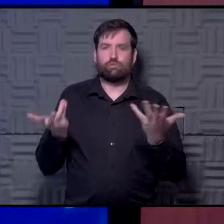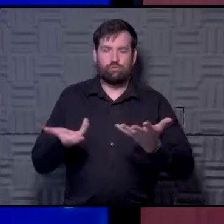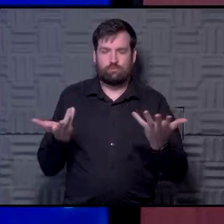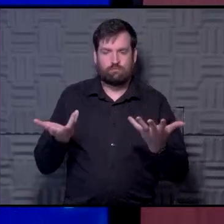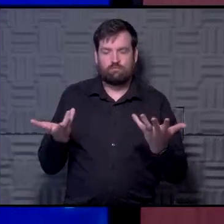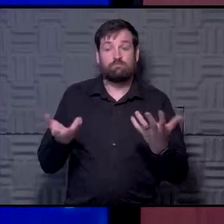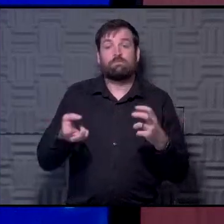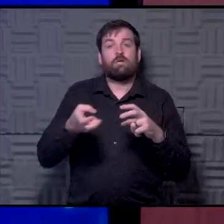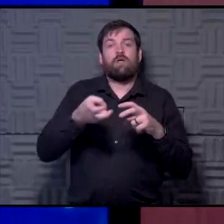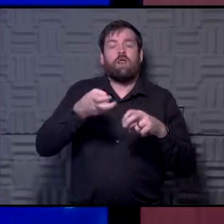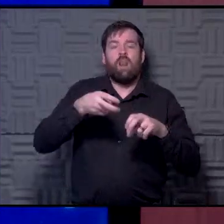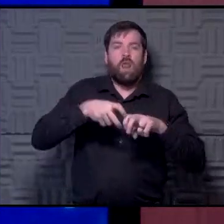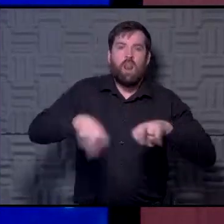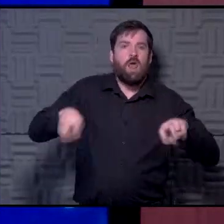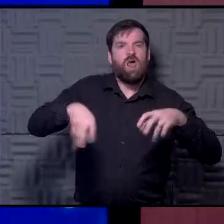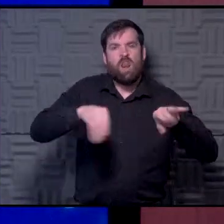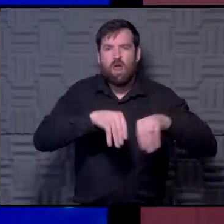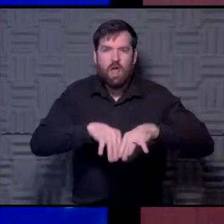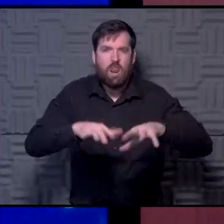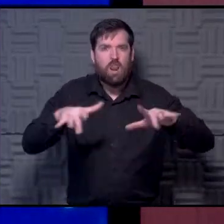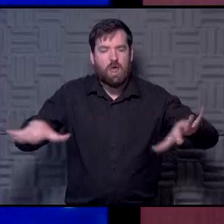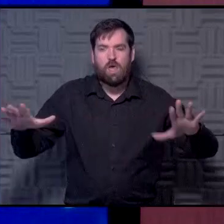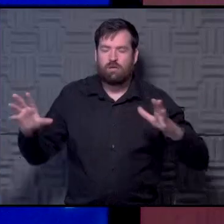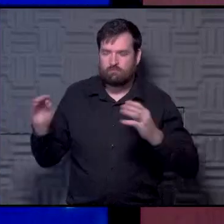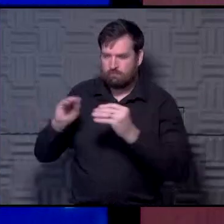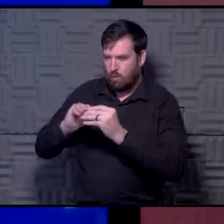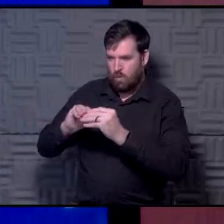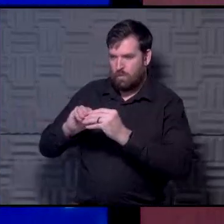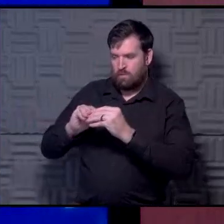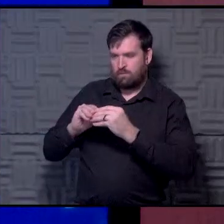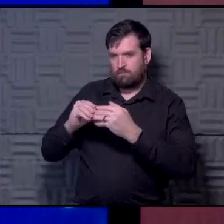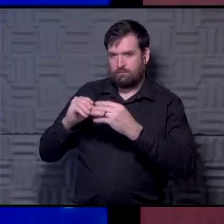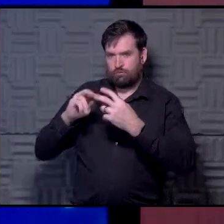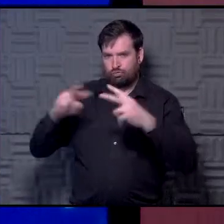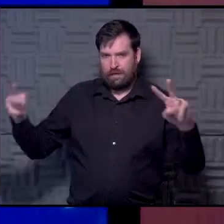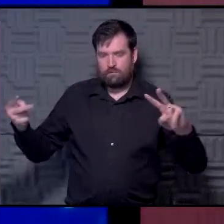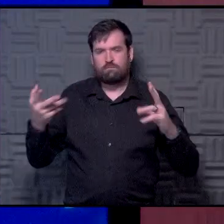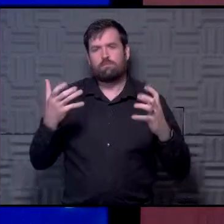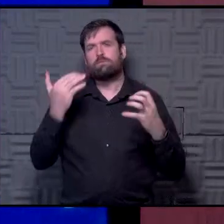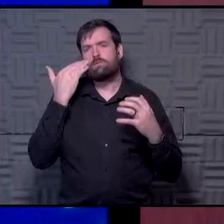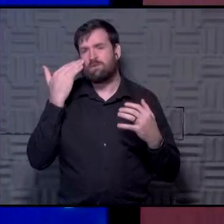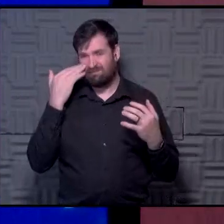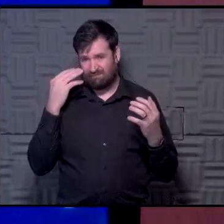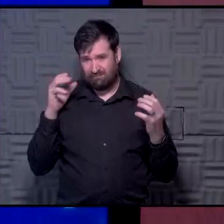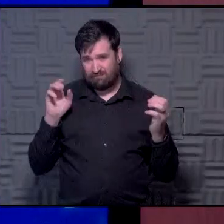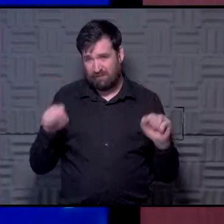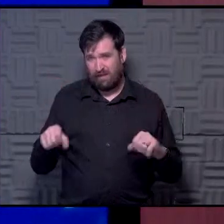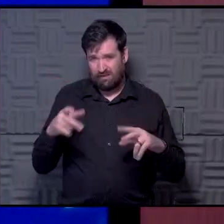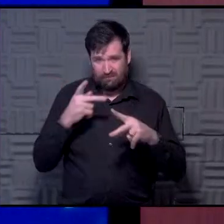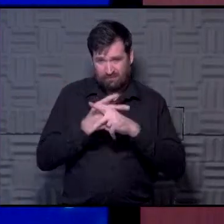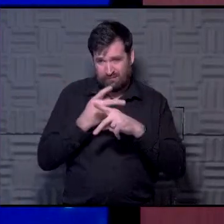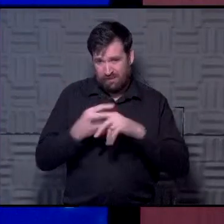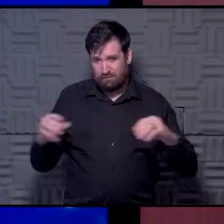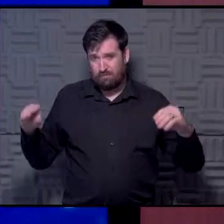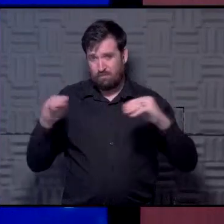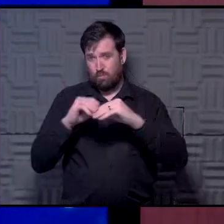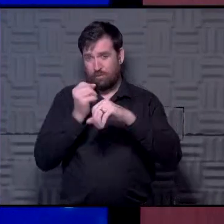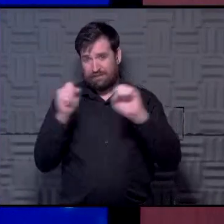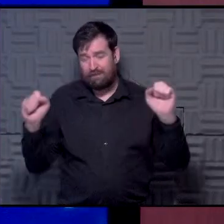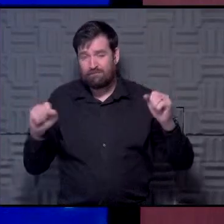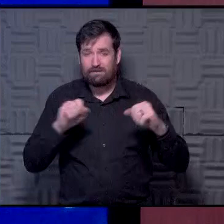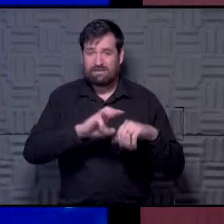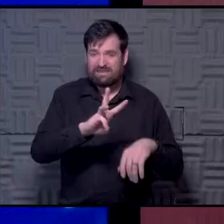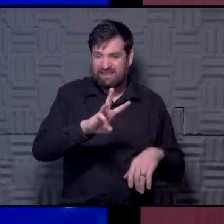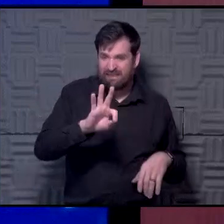Transmissible strain. thank you. I don't know why my brain just did that, but he wants to know, is there more that they can do to stay safe? More than 6 feet, more